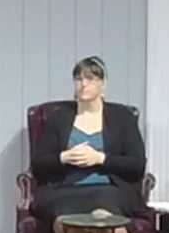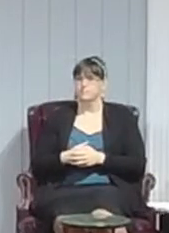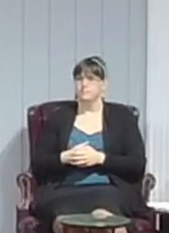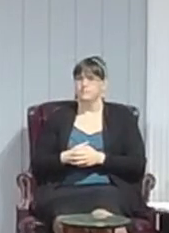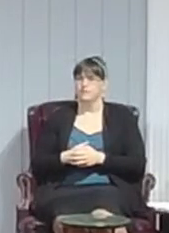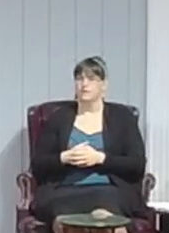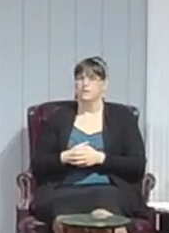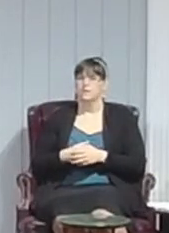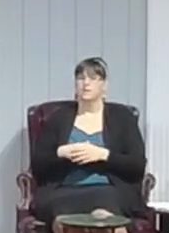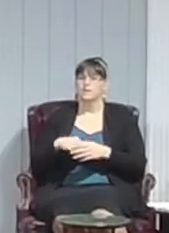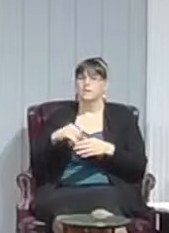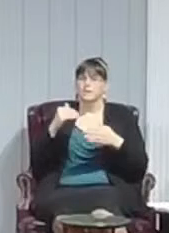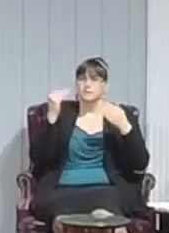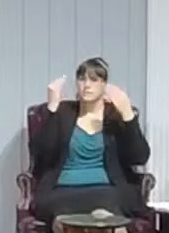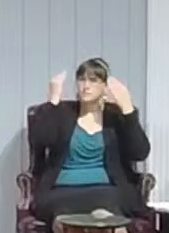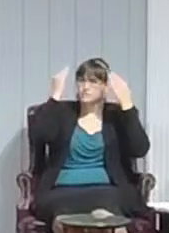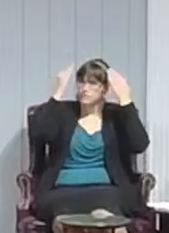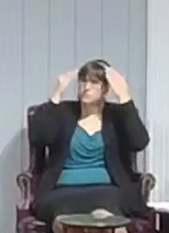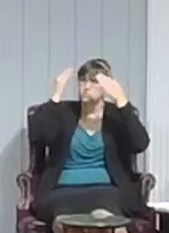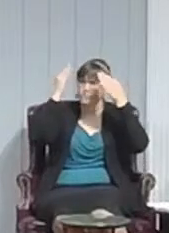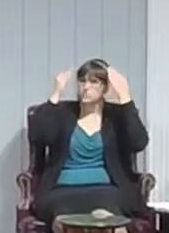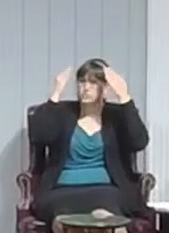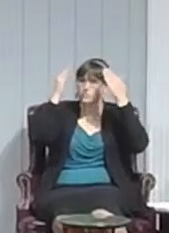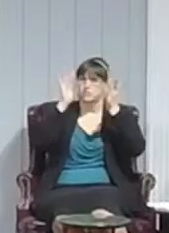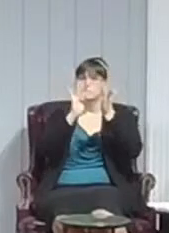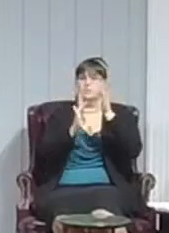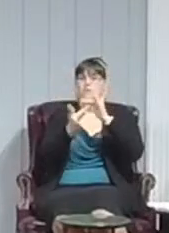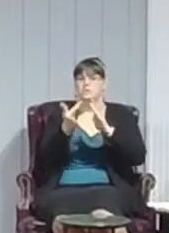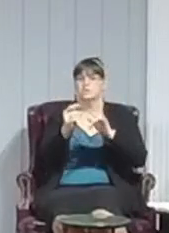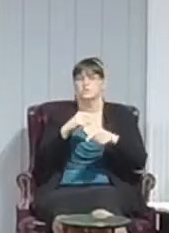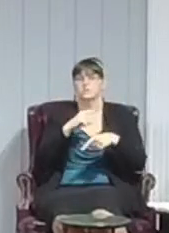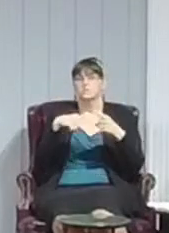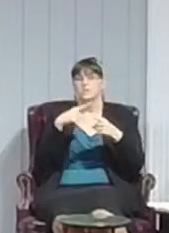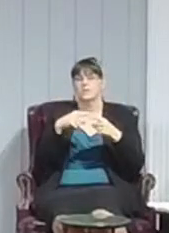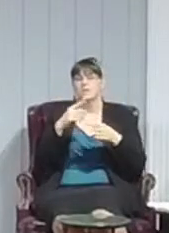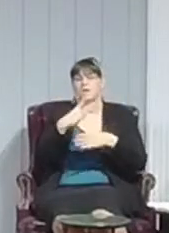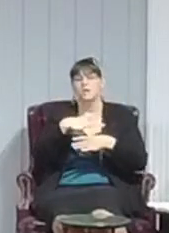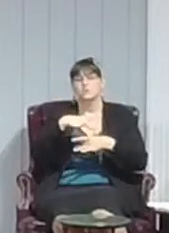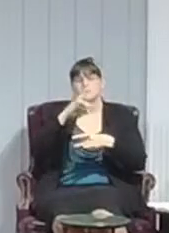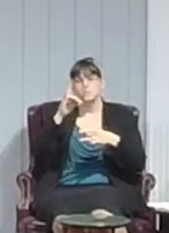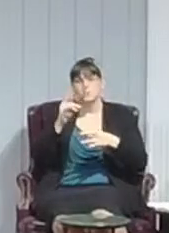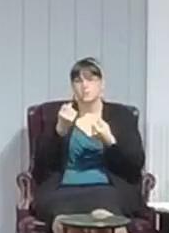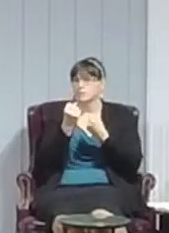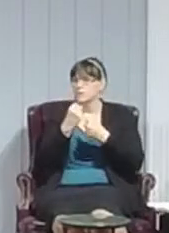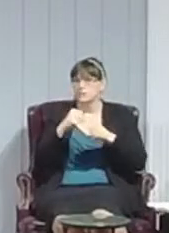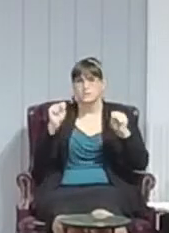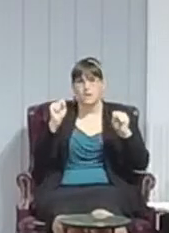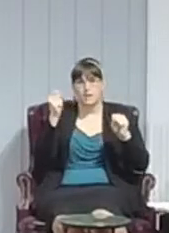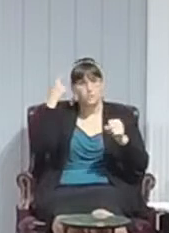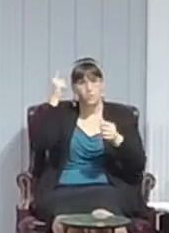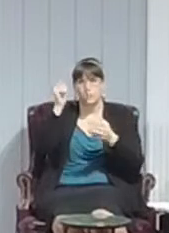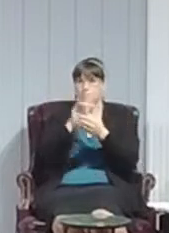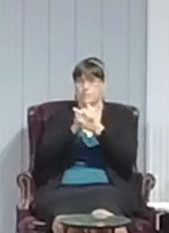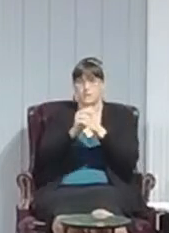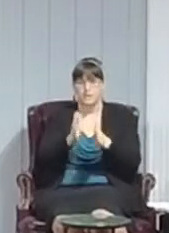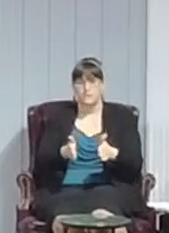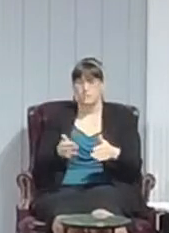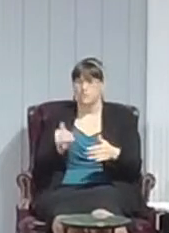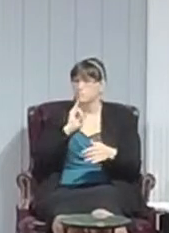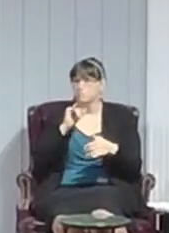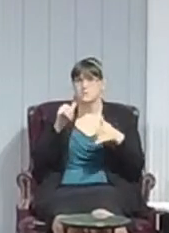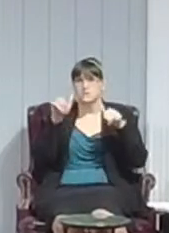It concerns Jesus when a soul is either unsaved or a believer is not established in their